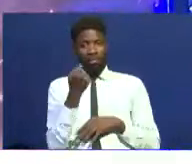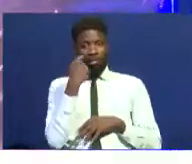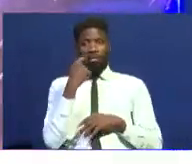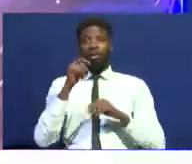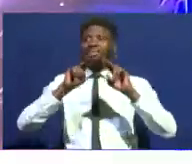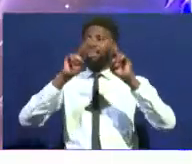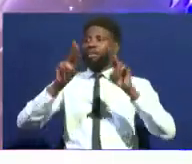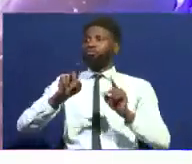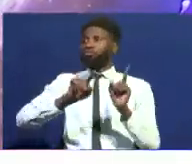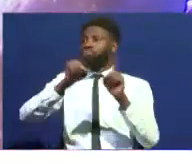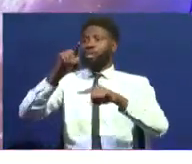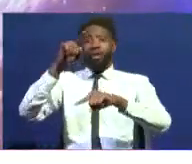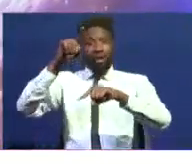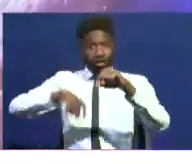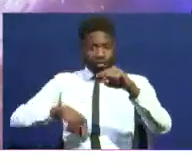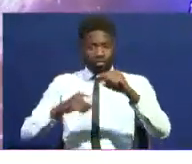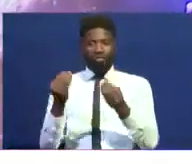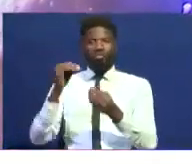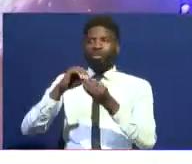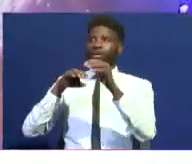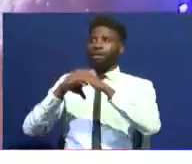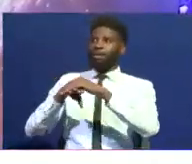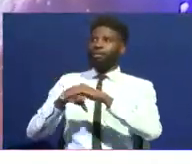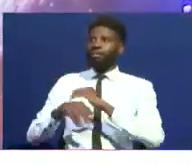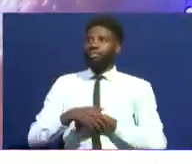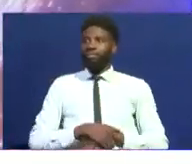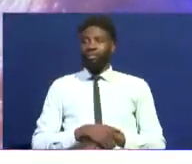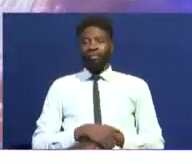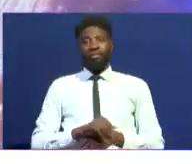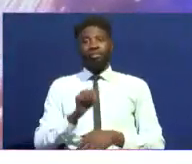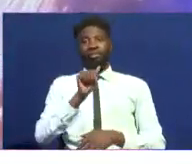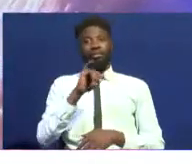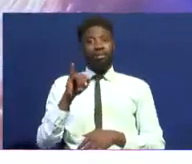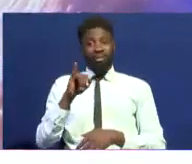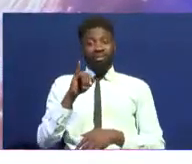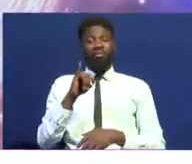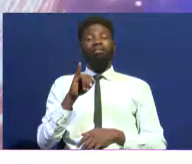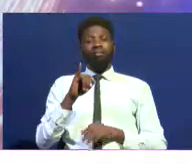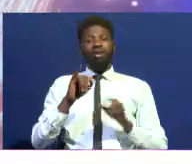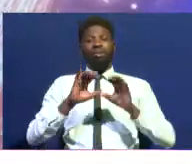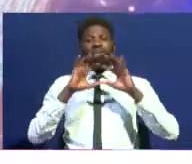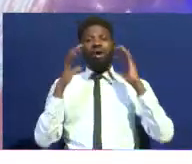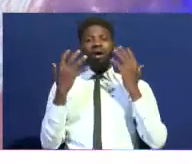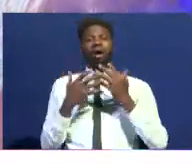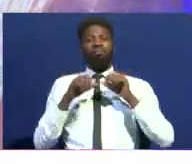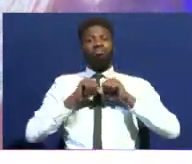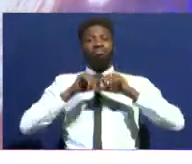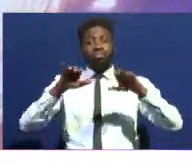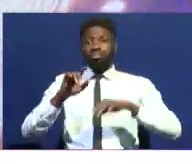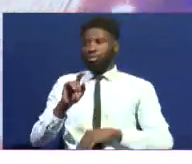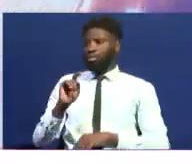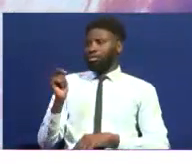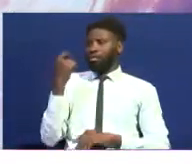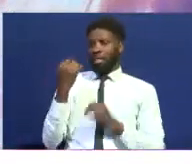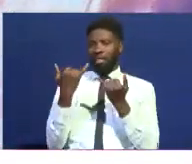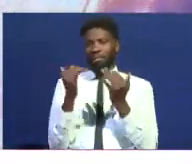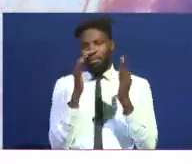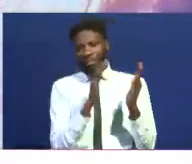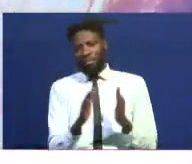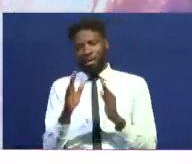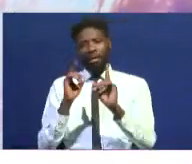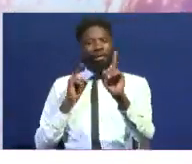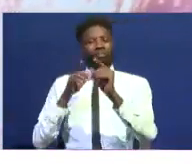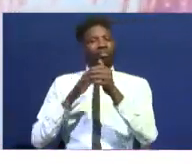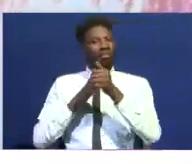emerging technologies such as artificial intelligence continue to gain traction across the world, Kenya is positioning itself to be the